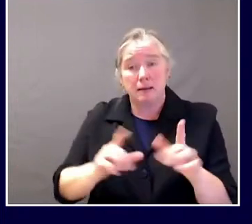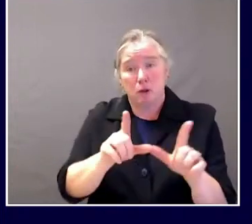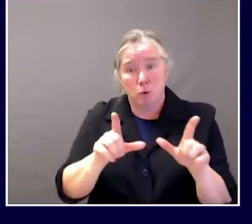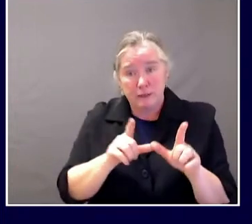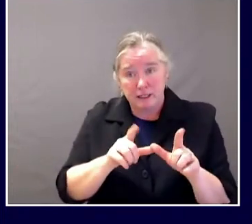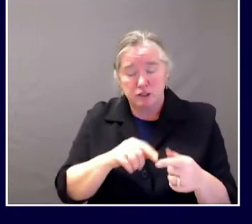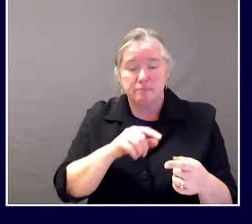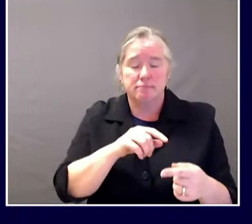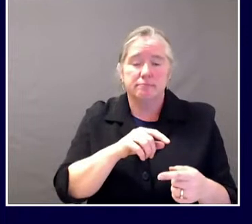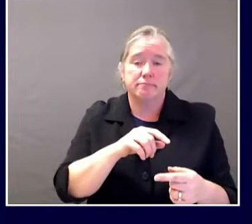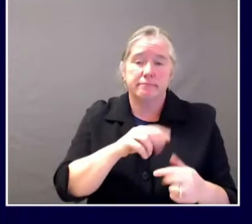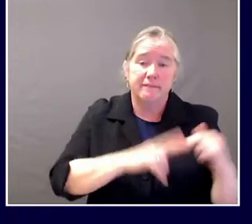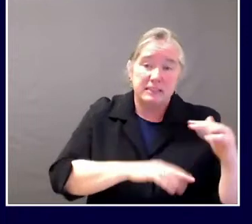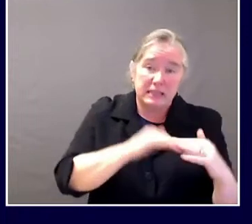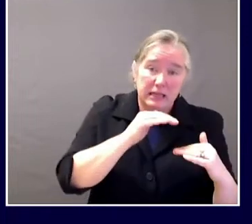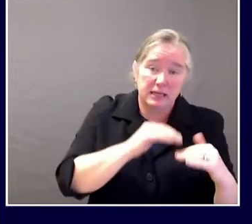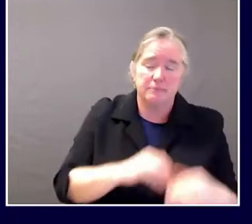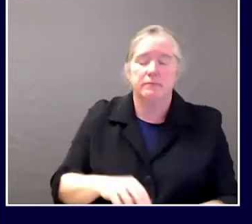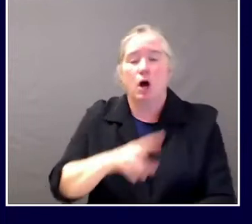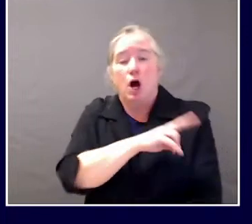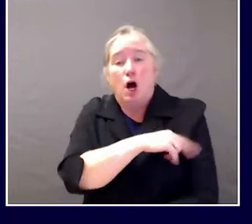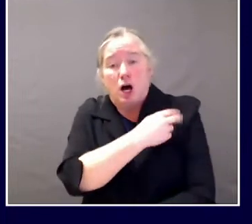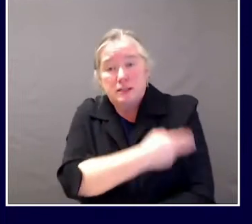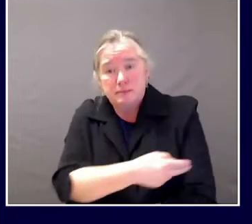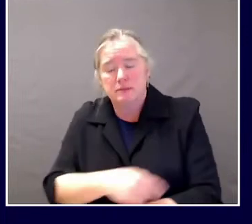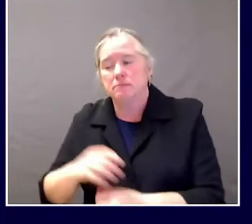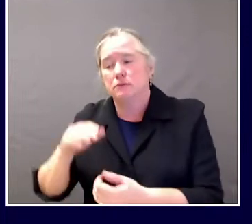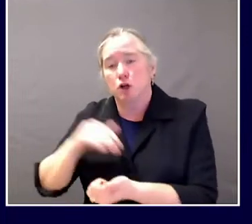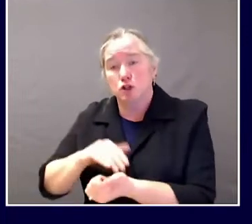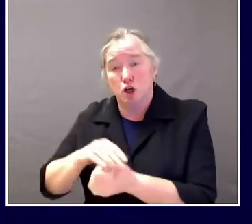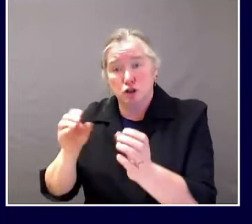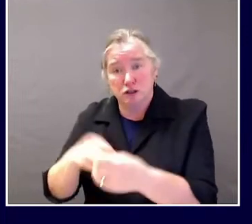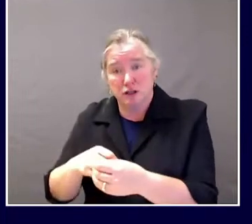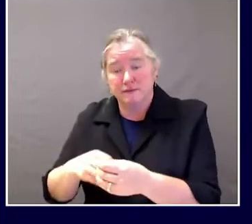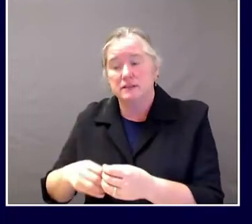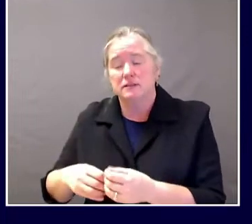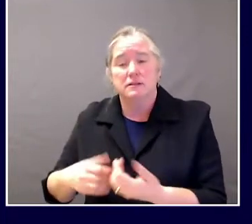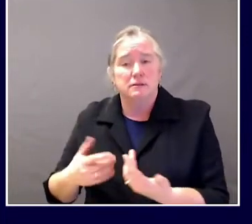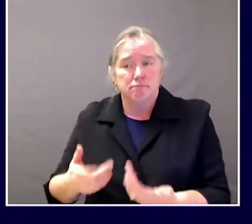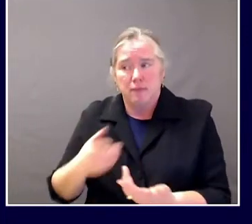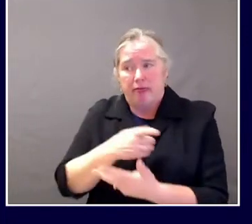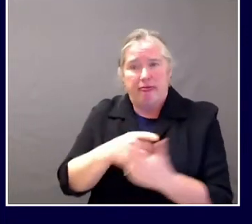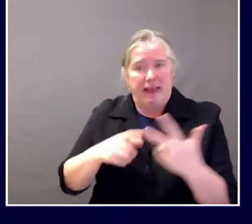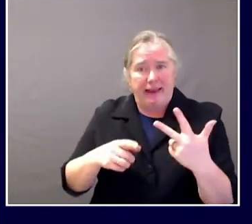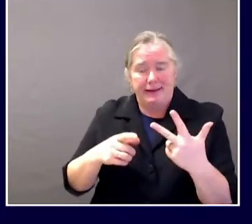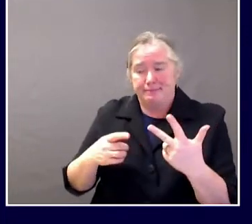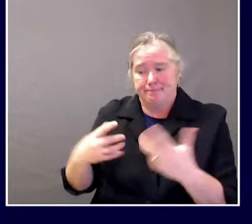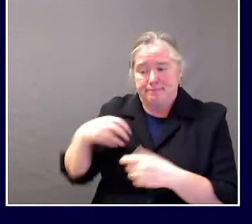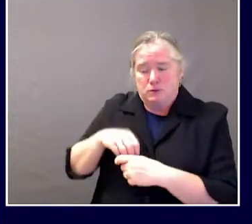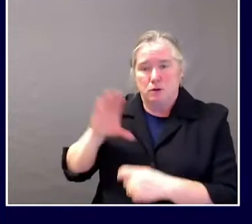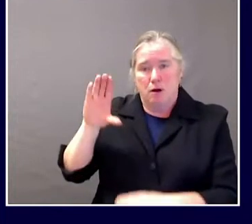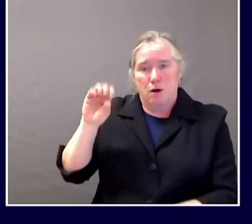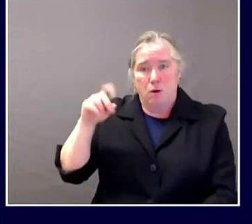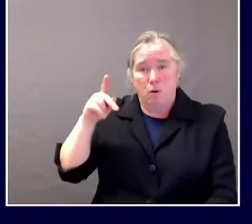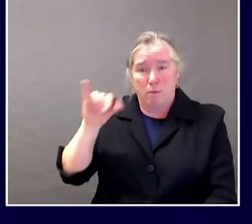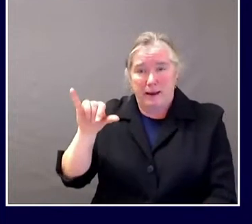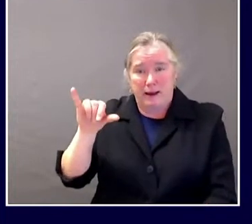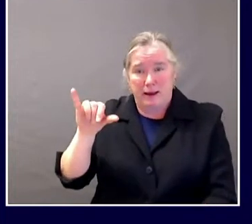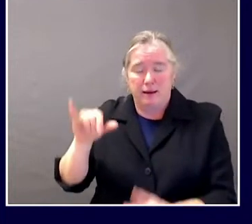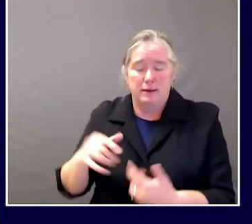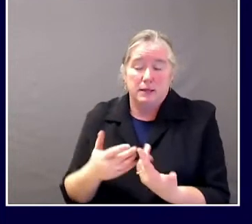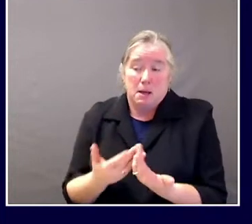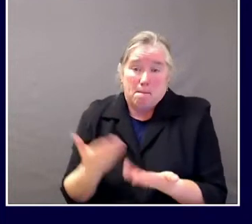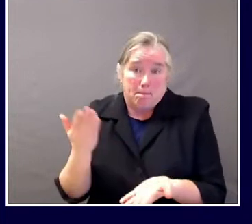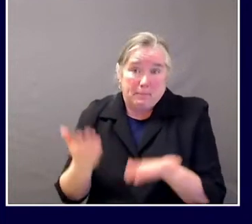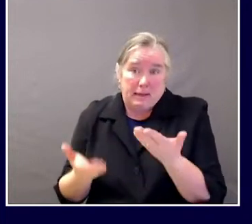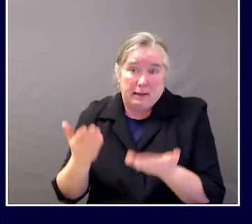hospitals, providers are charging some degree of copay. I simply don't have those data. I can't rule out that as